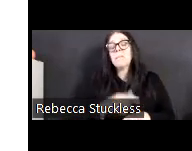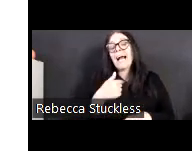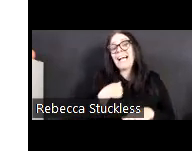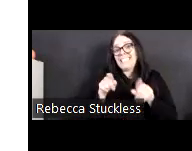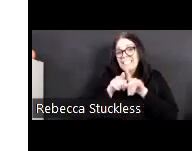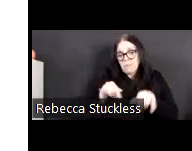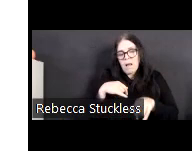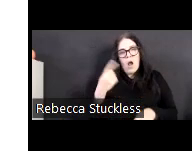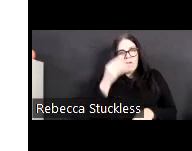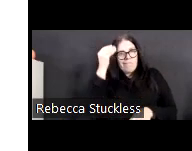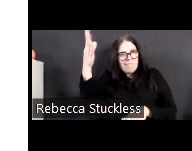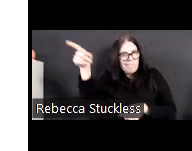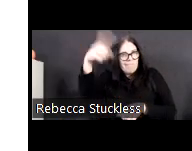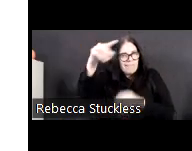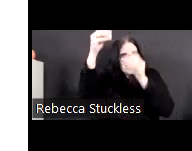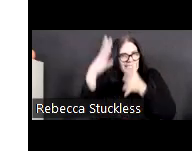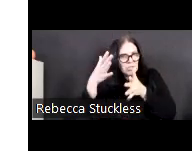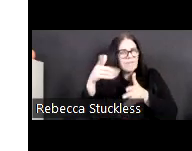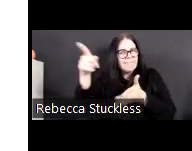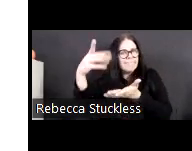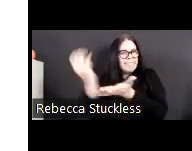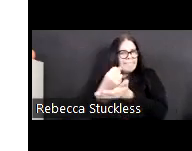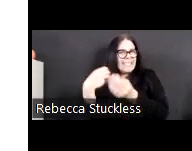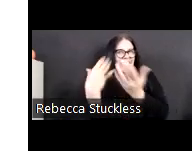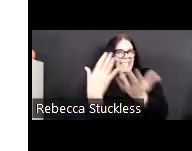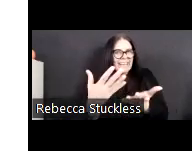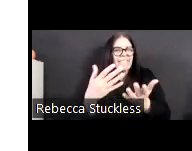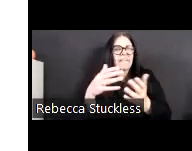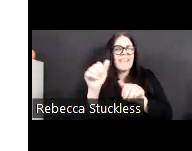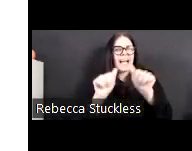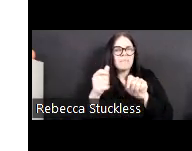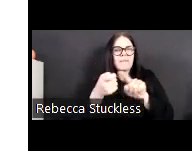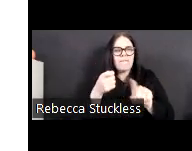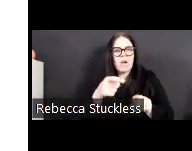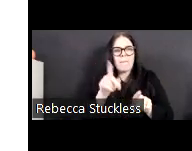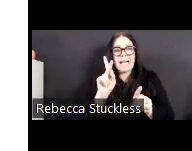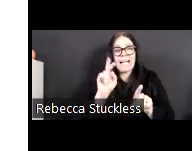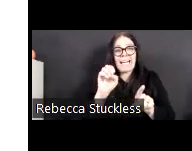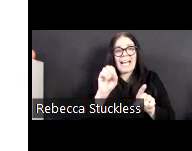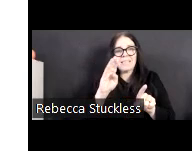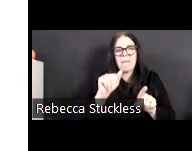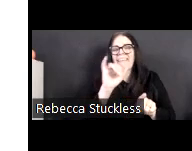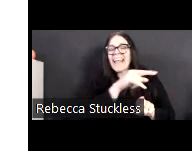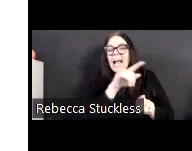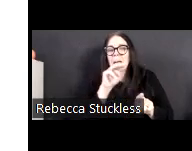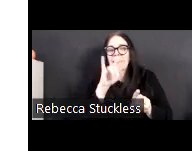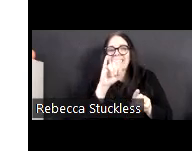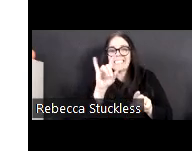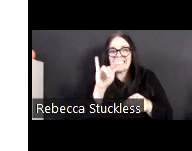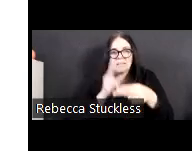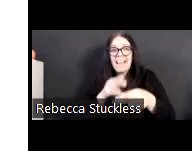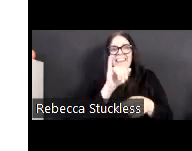to give them the initial assessment from KESBA, the one that Melissa referenced. It's a